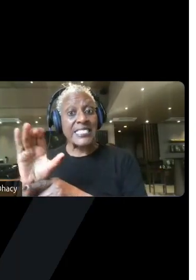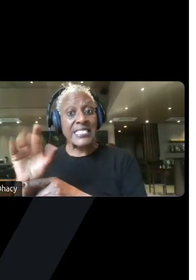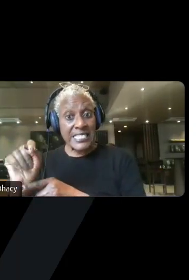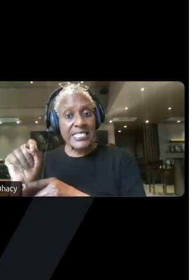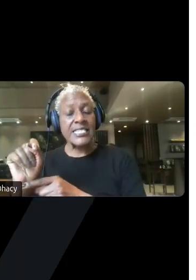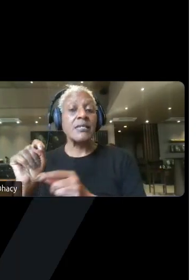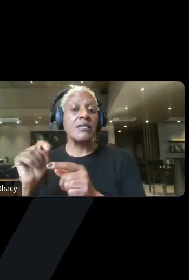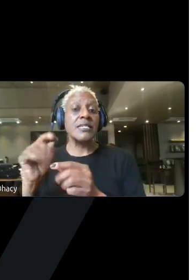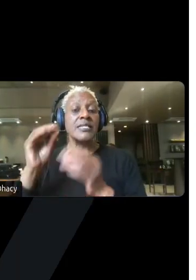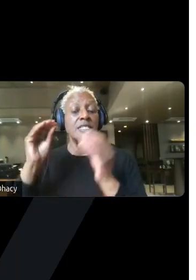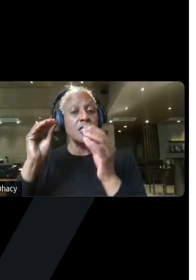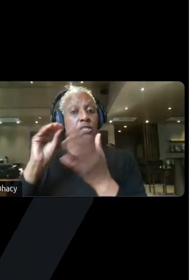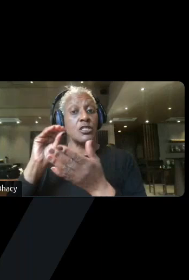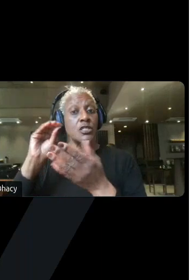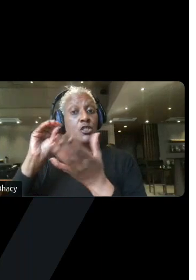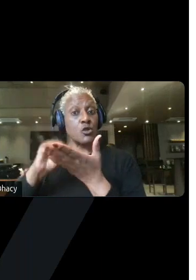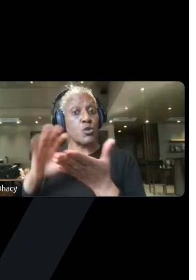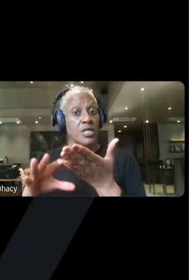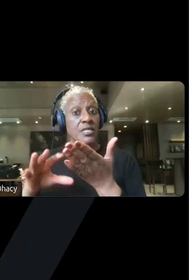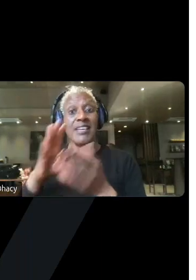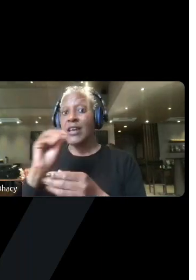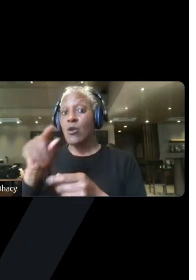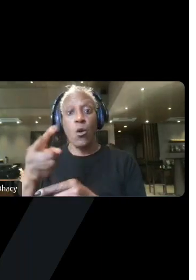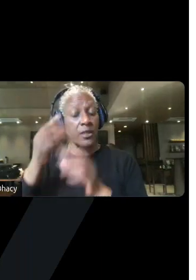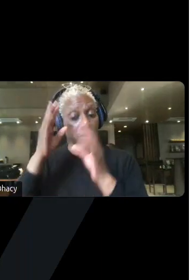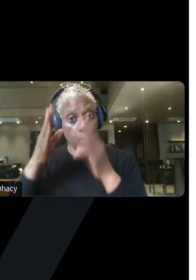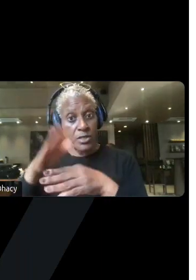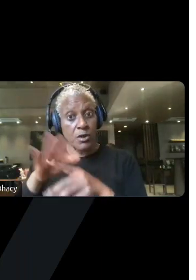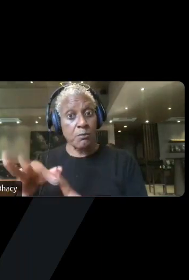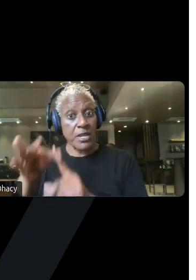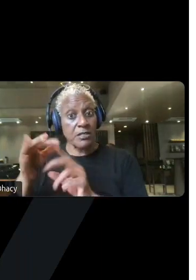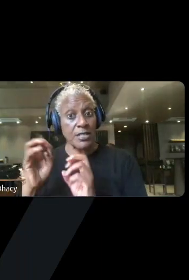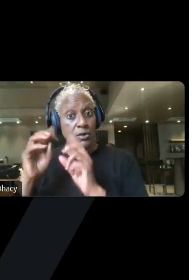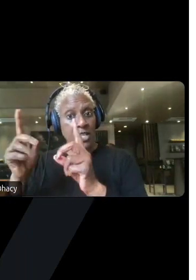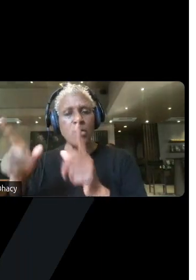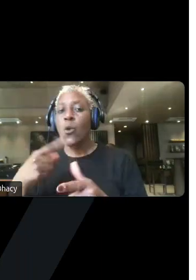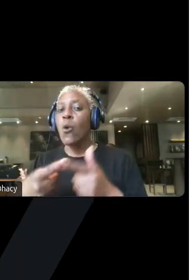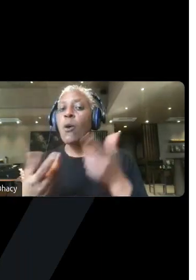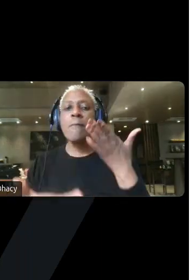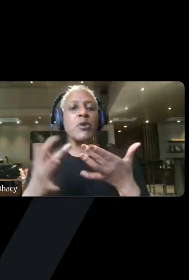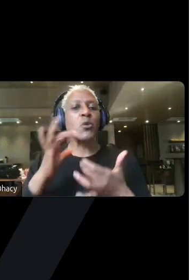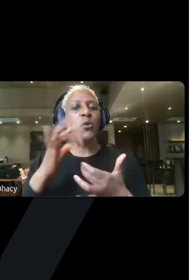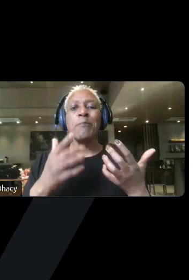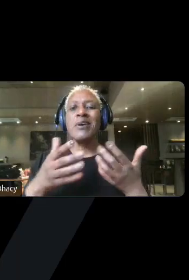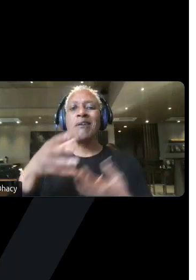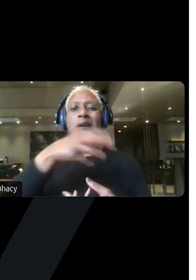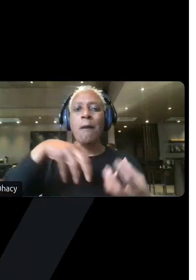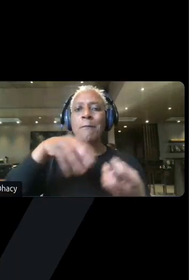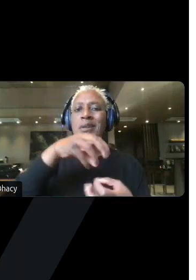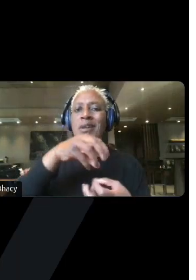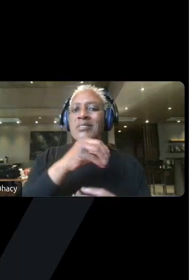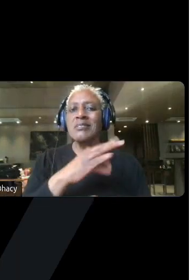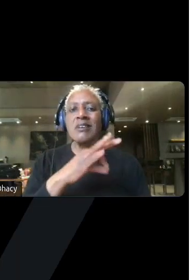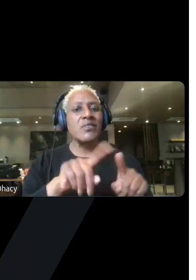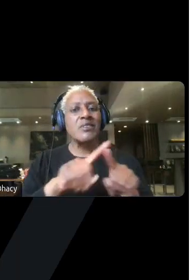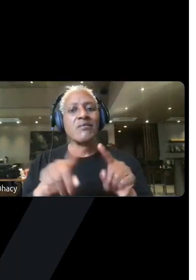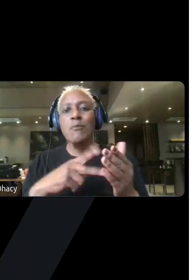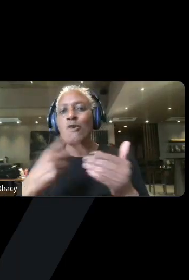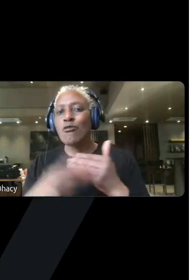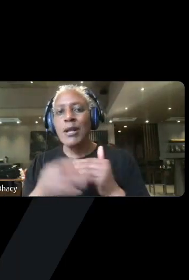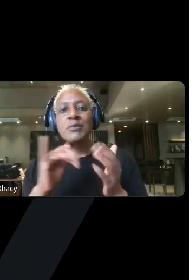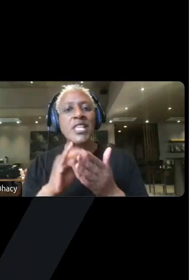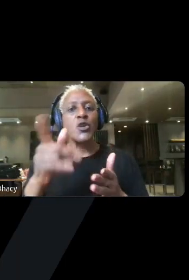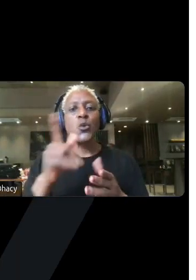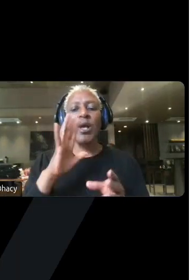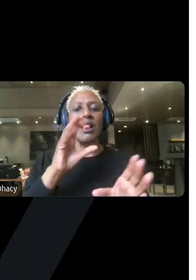some periods where you teach special class, or different combinations of program models. We can go to the next